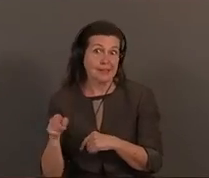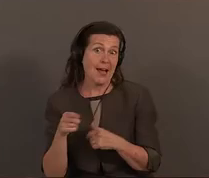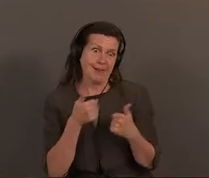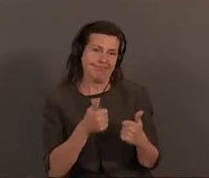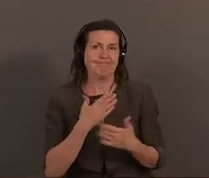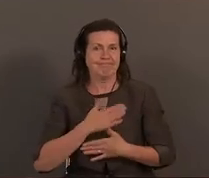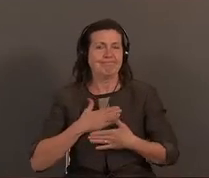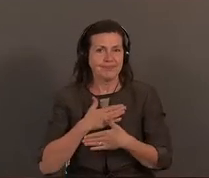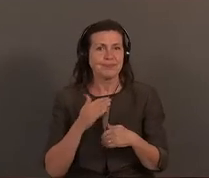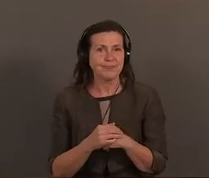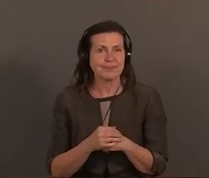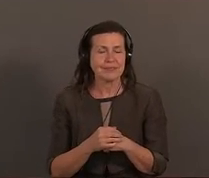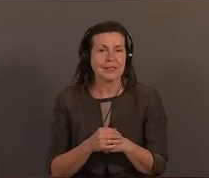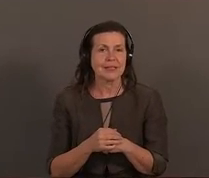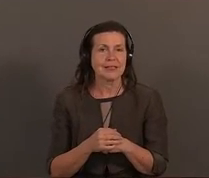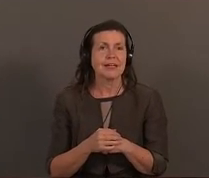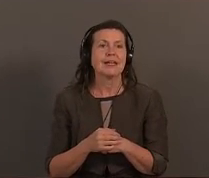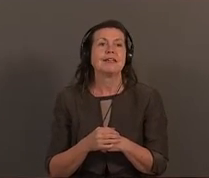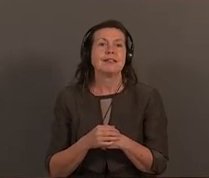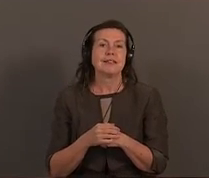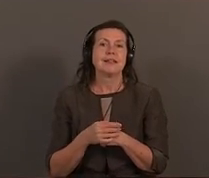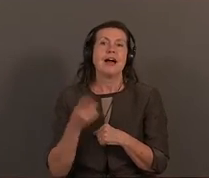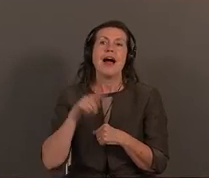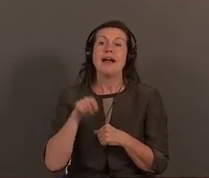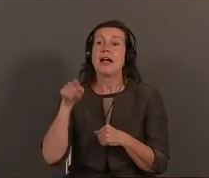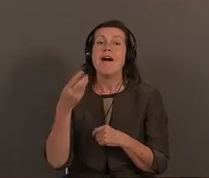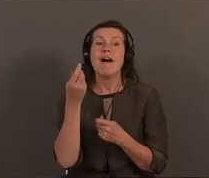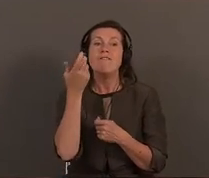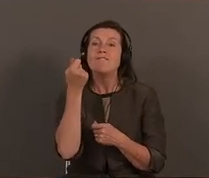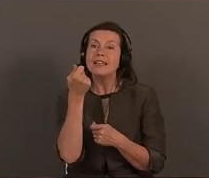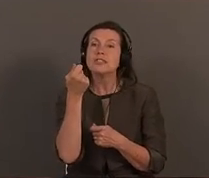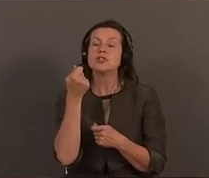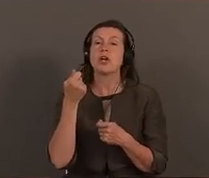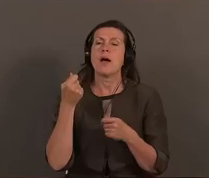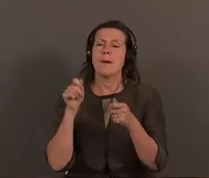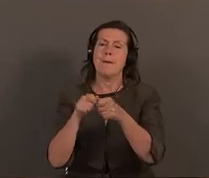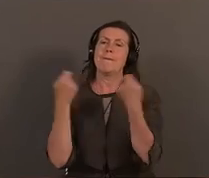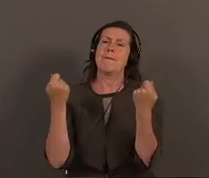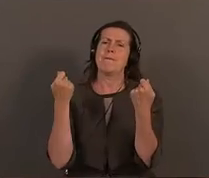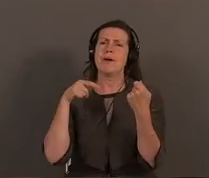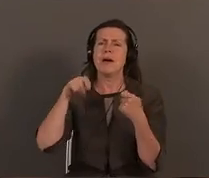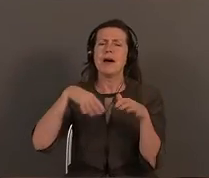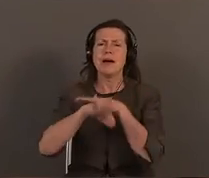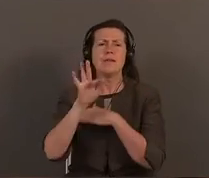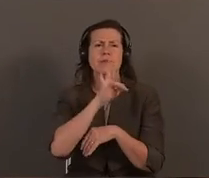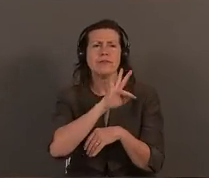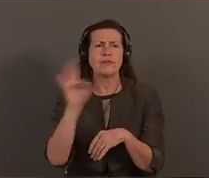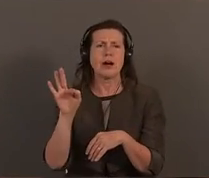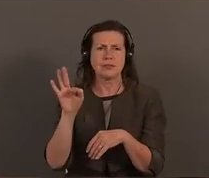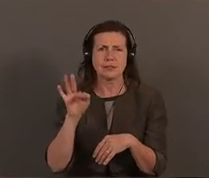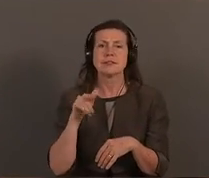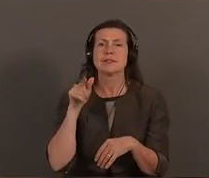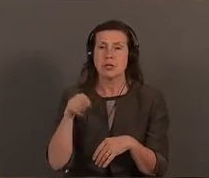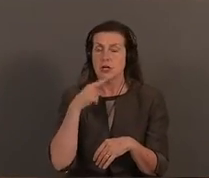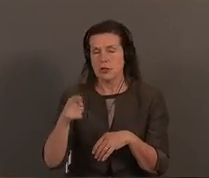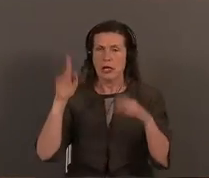is our best financial paper in France, there was an editorial saying, bravo to the